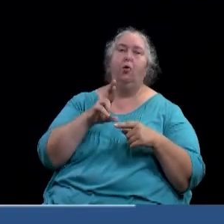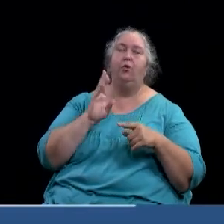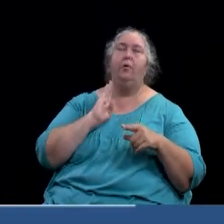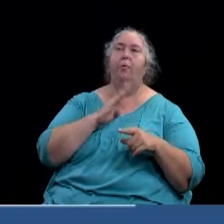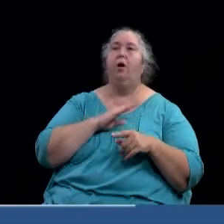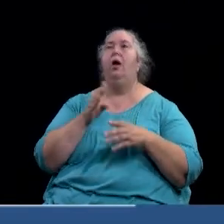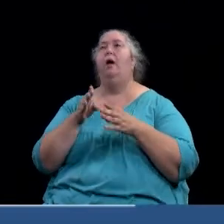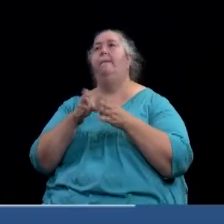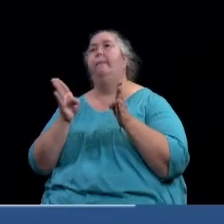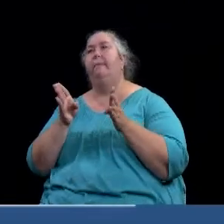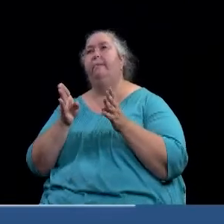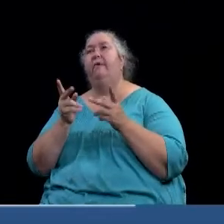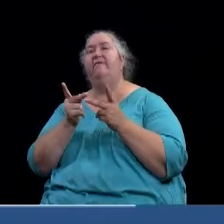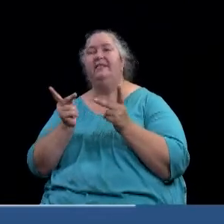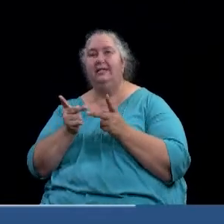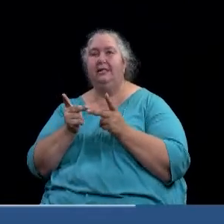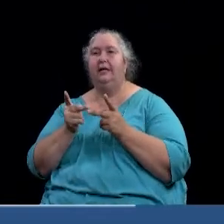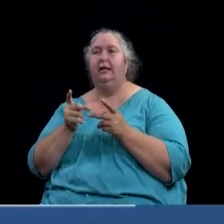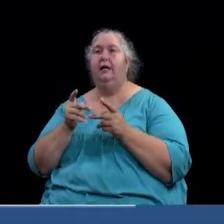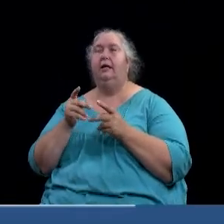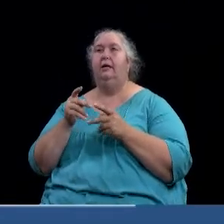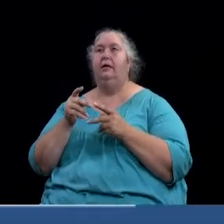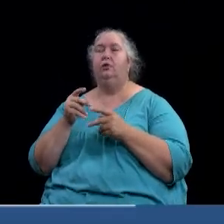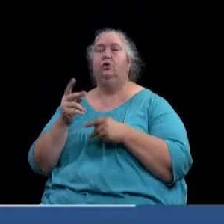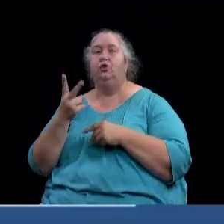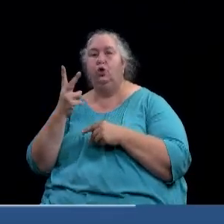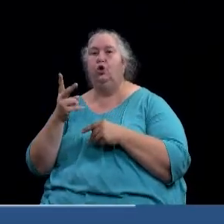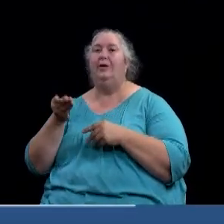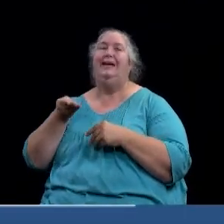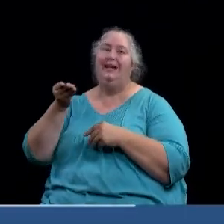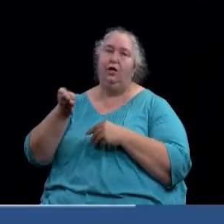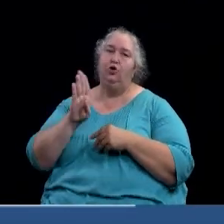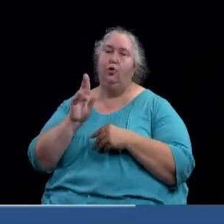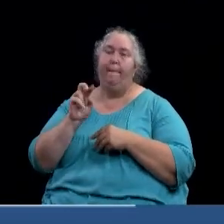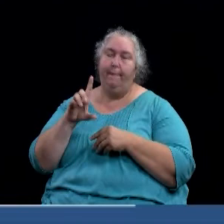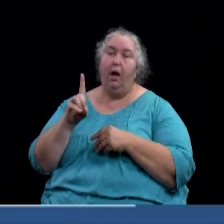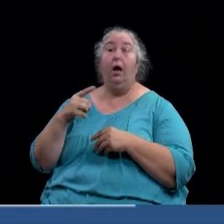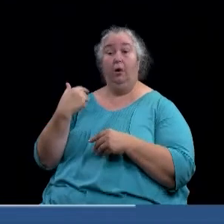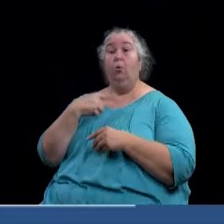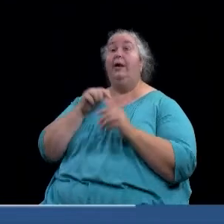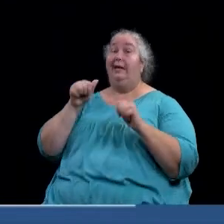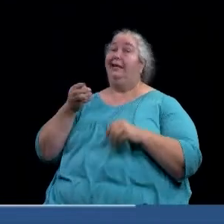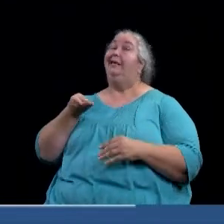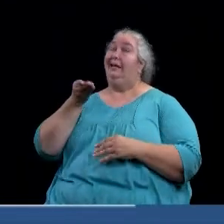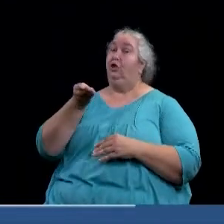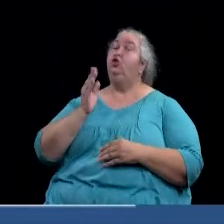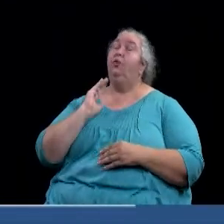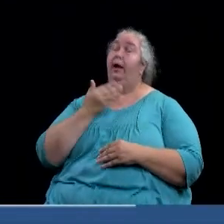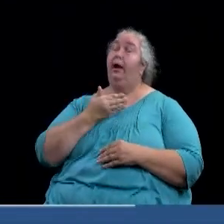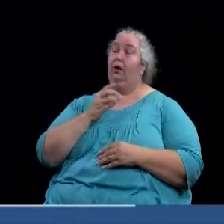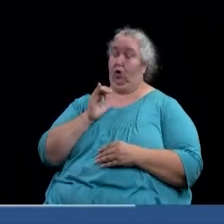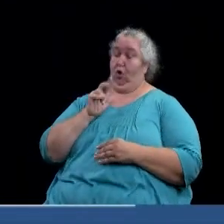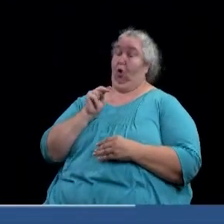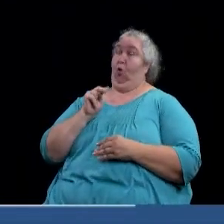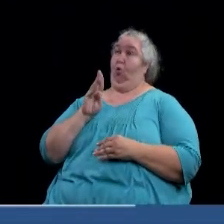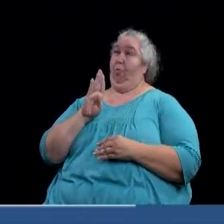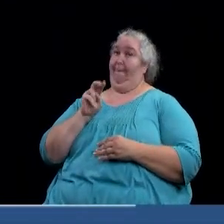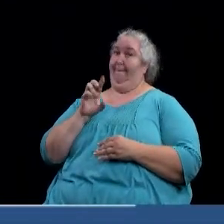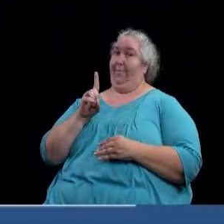issuer of the bond. So we will be able to issue our own bonds. Waco Housing Opportunities